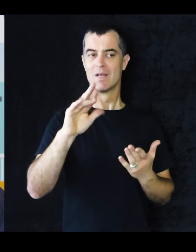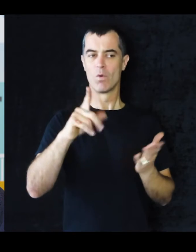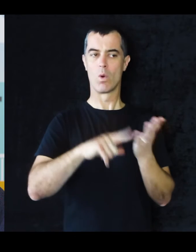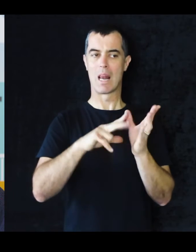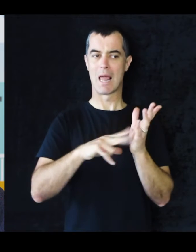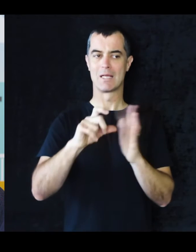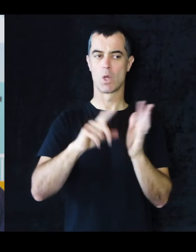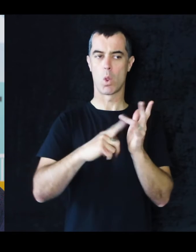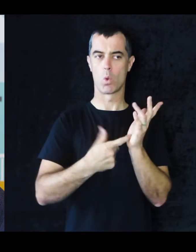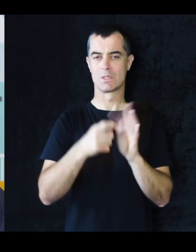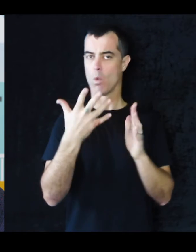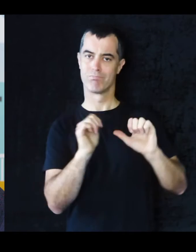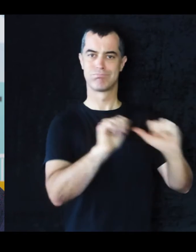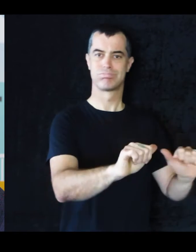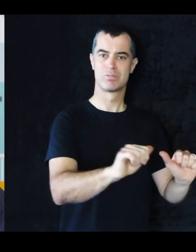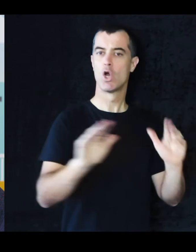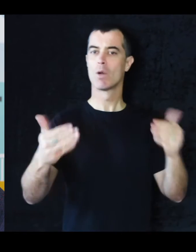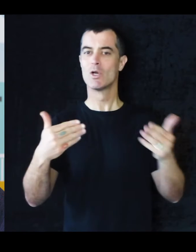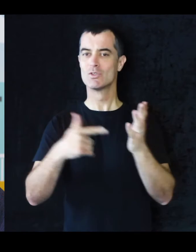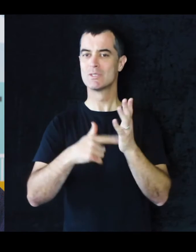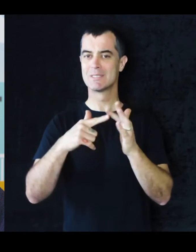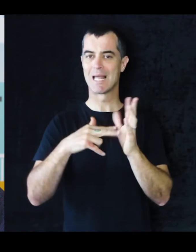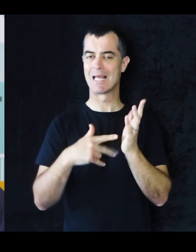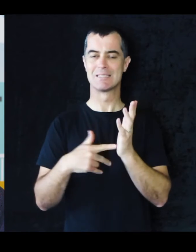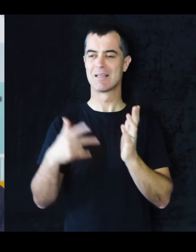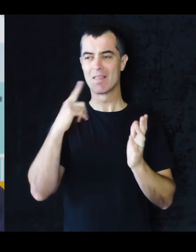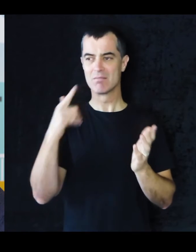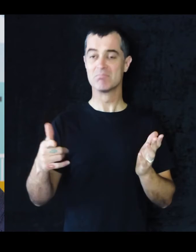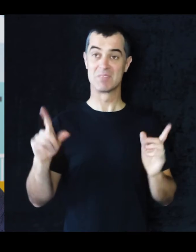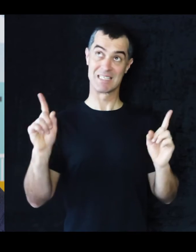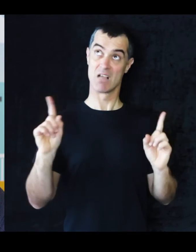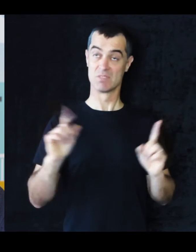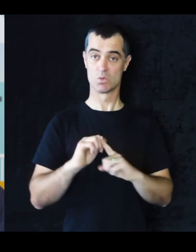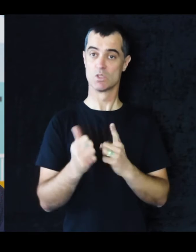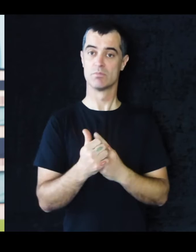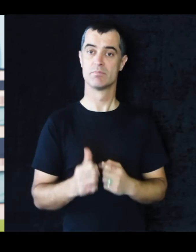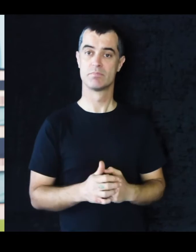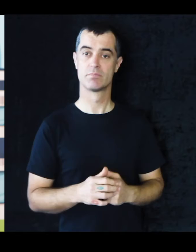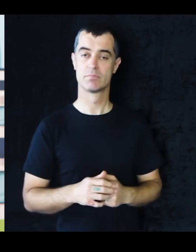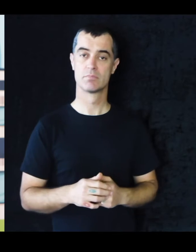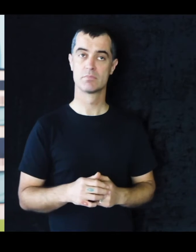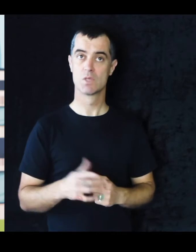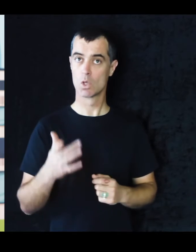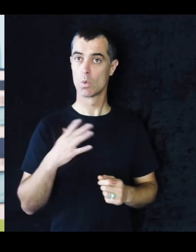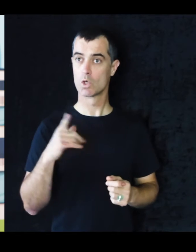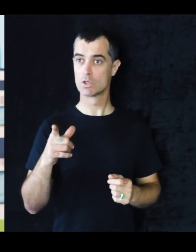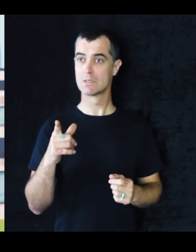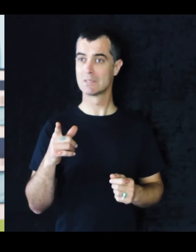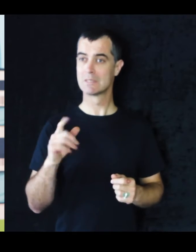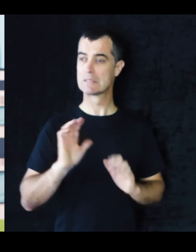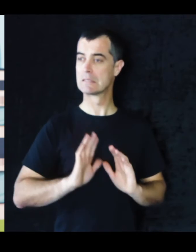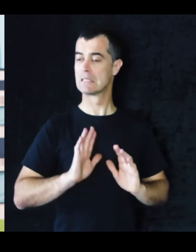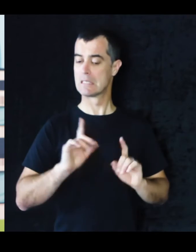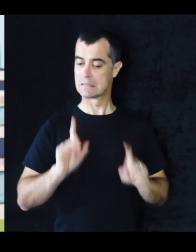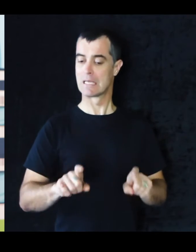very much a market for landlords as opposed to for tenants, as it currently stands in terms of longevity, anyway. If you was wanting to